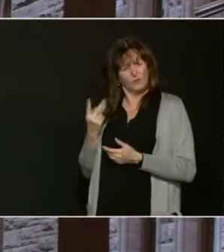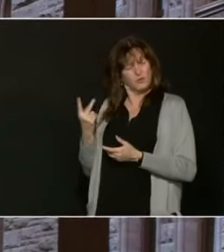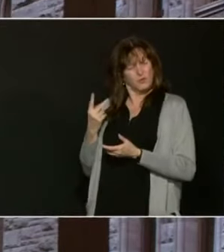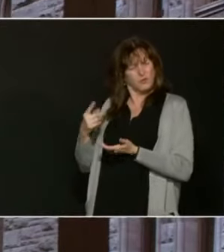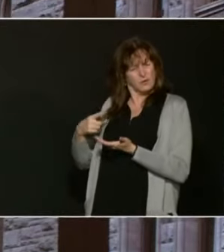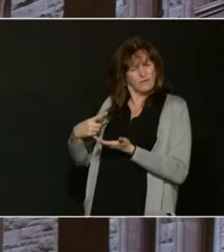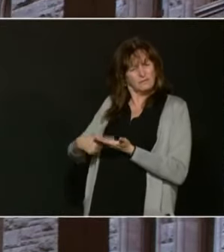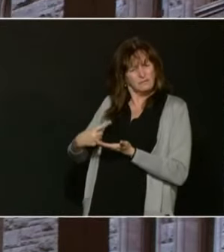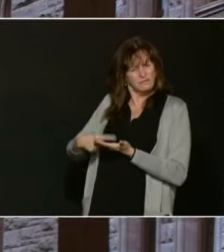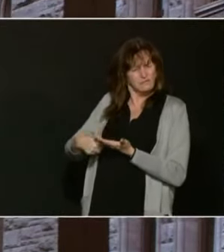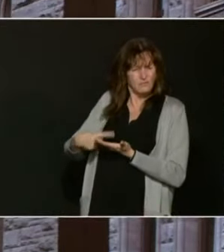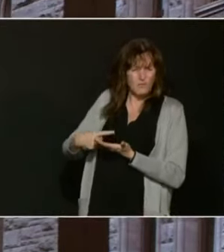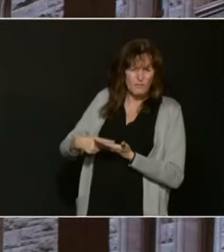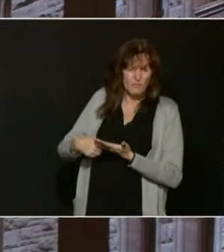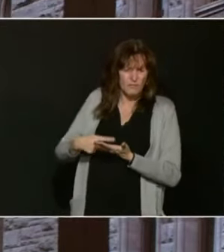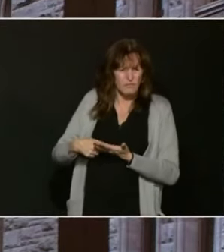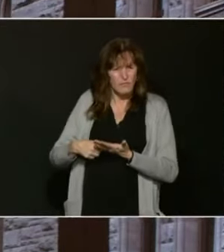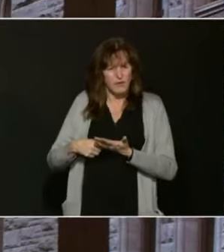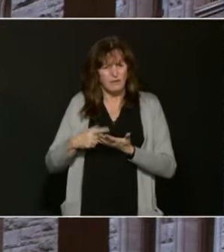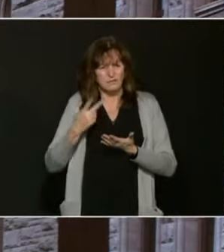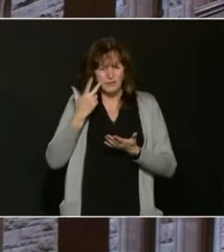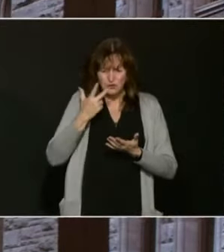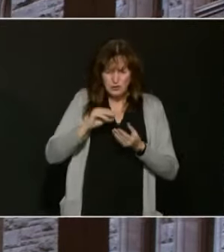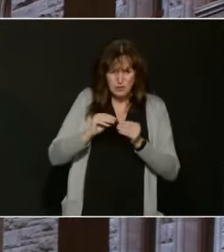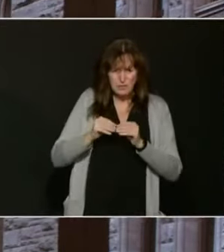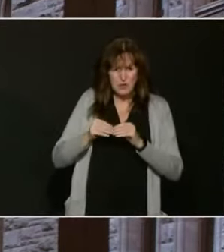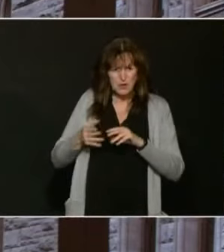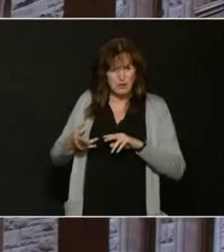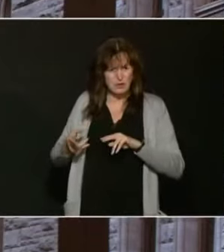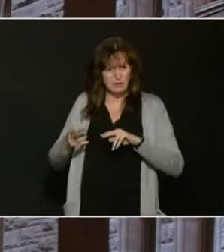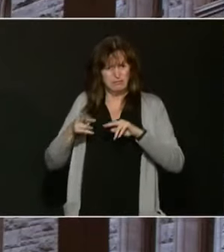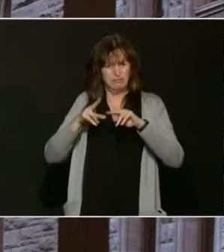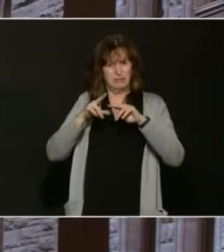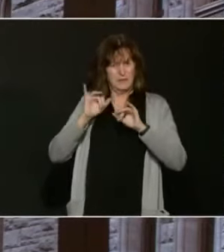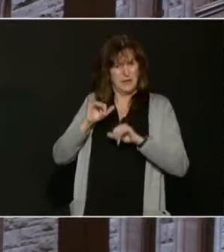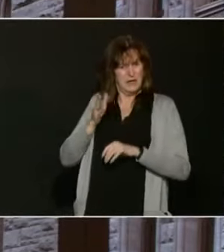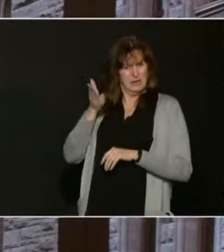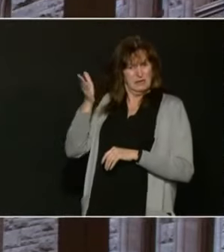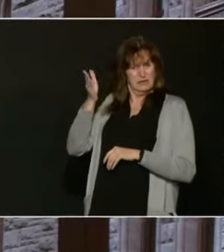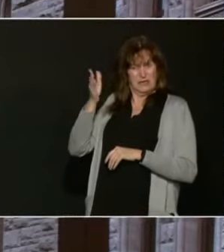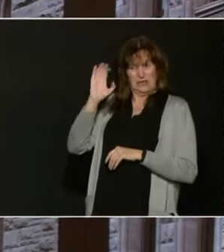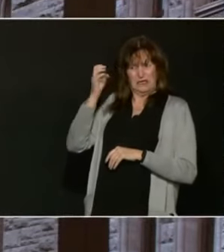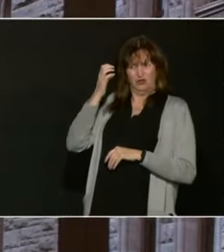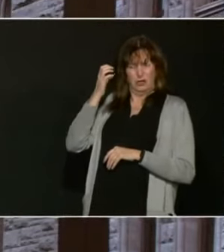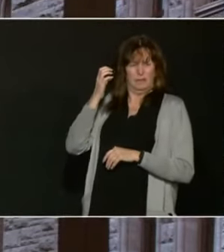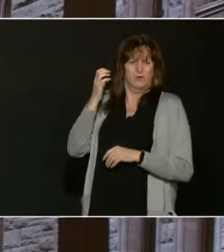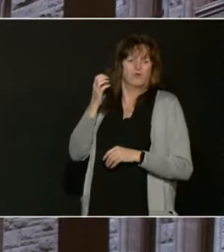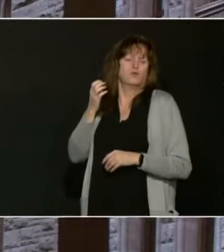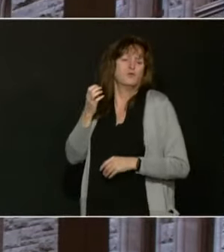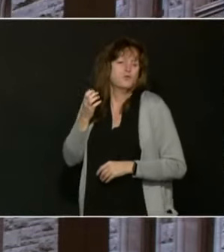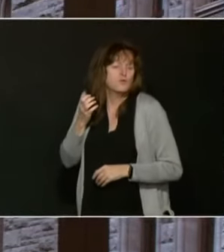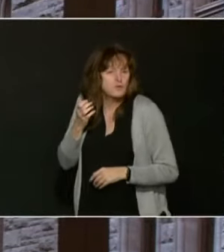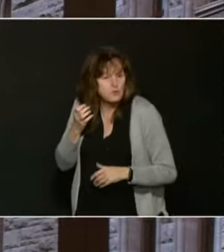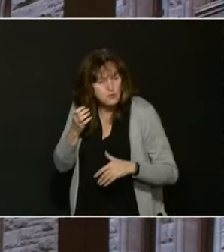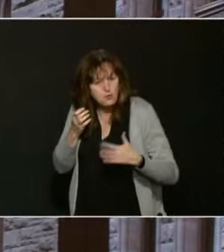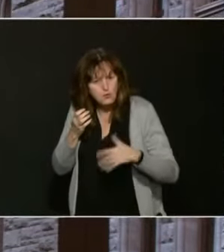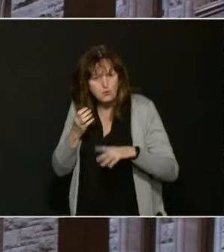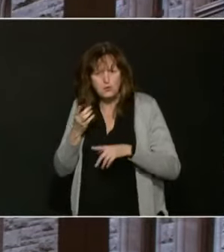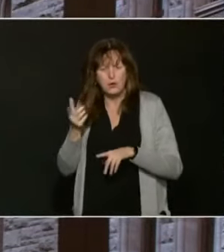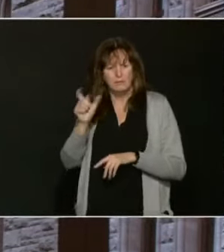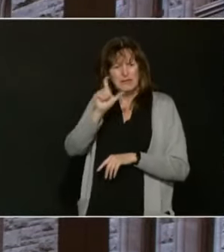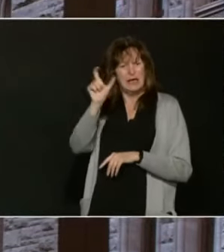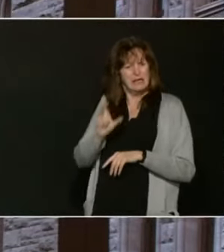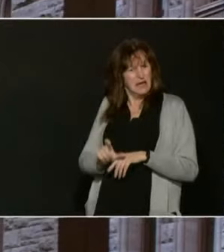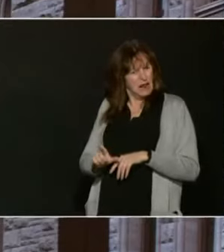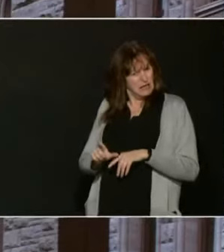already saw the numbers rapidly escalating in Europe, and where we'd seen numbers in, for example, Italy went from just in